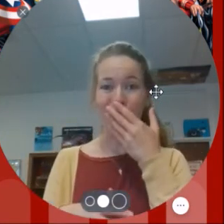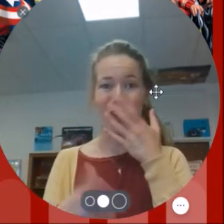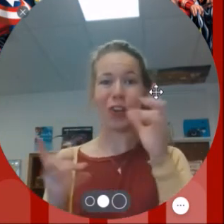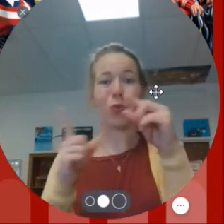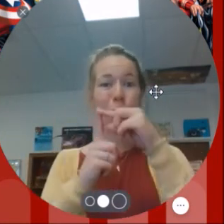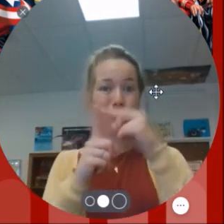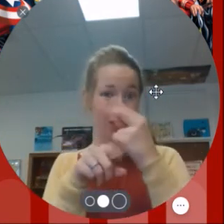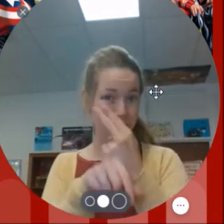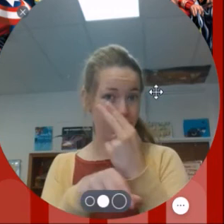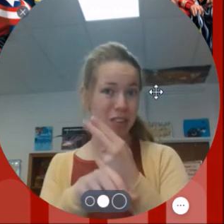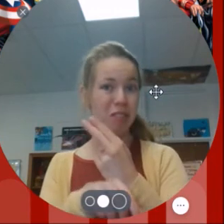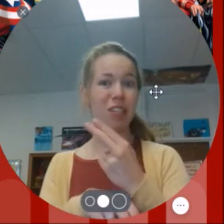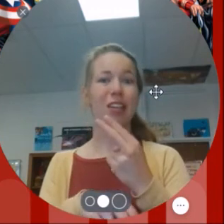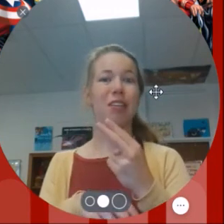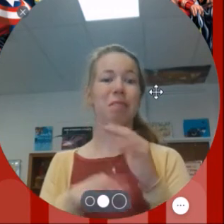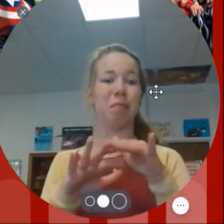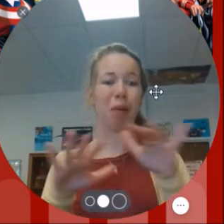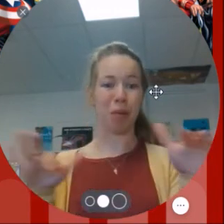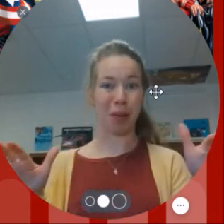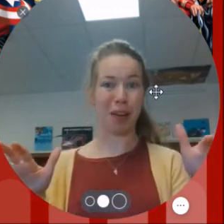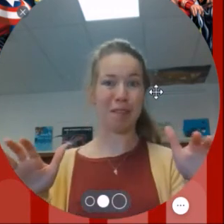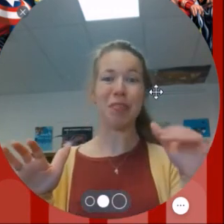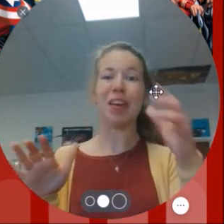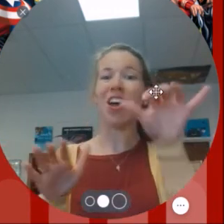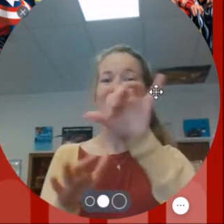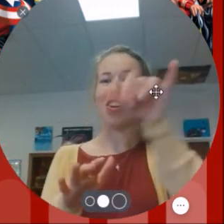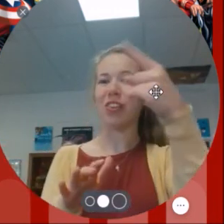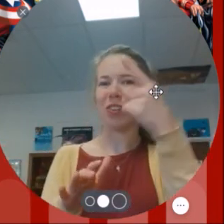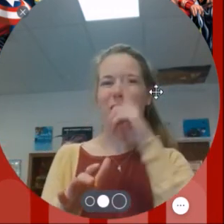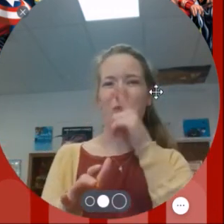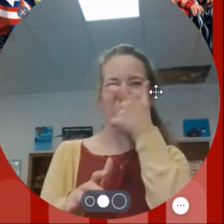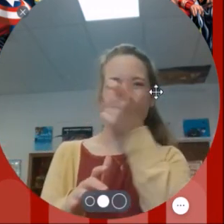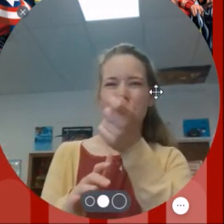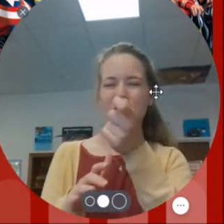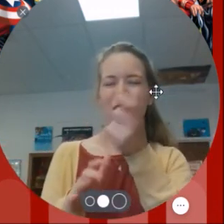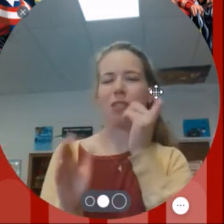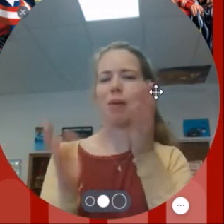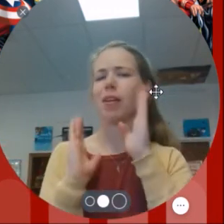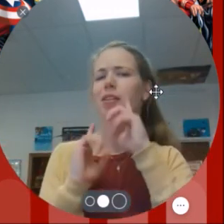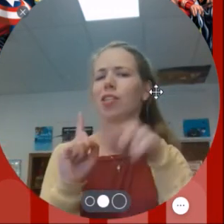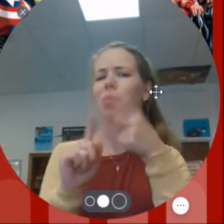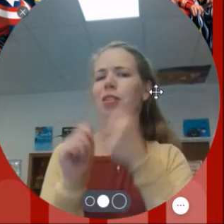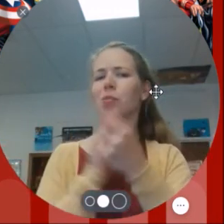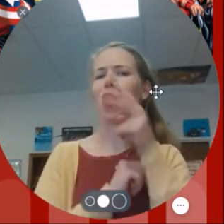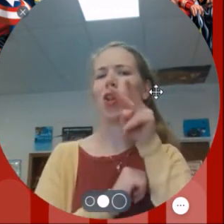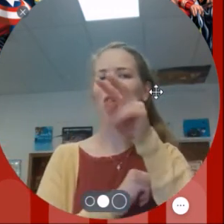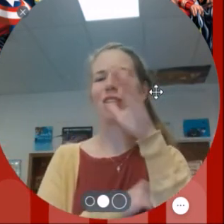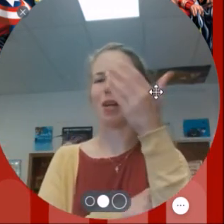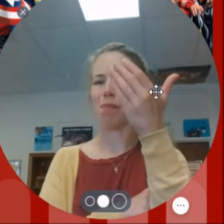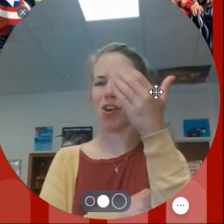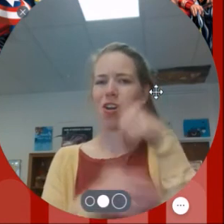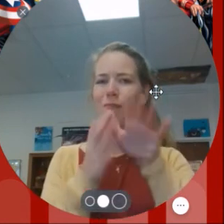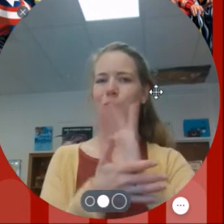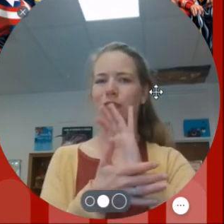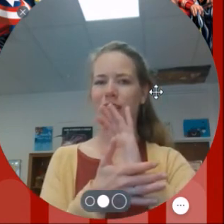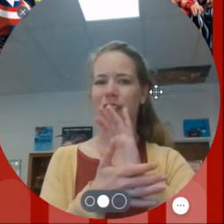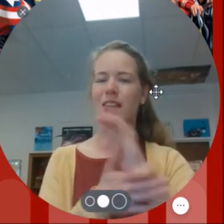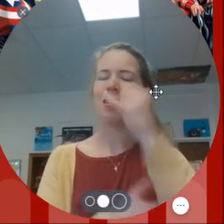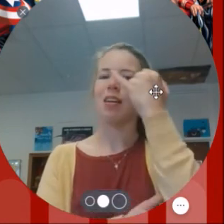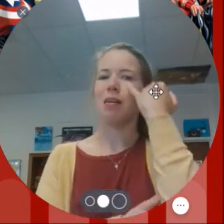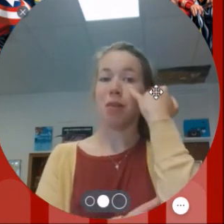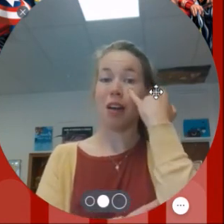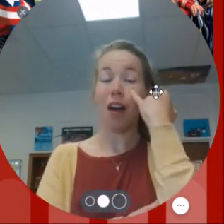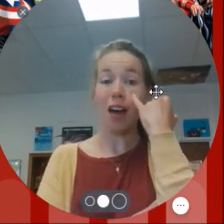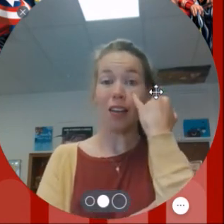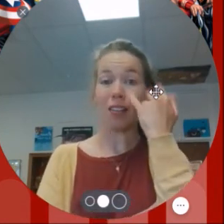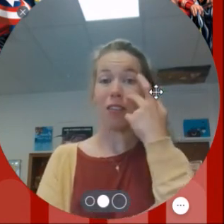what colors, what words they're using, blah, blah, blah. Another one that's really interesting is pay attention when someone looks in a mirror in